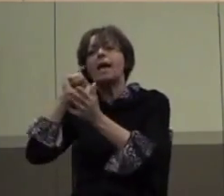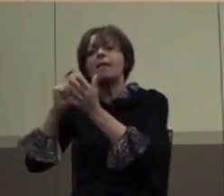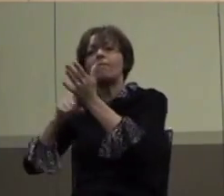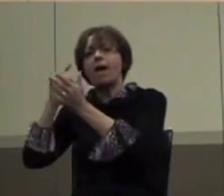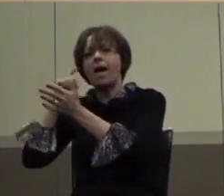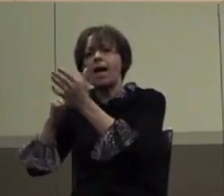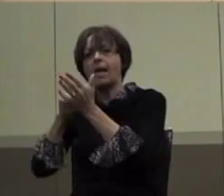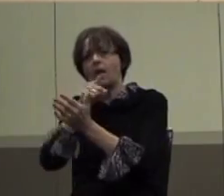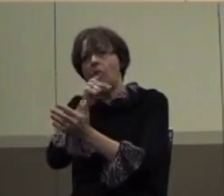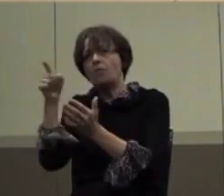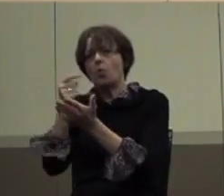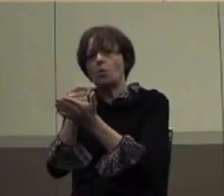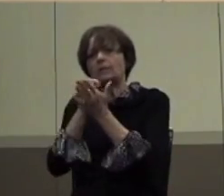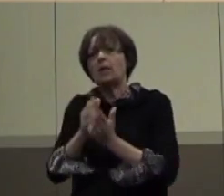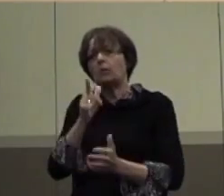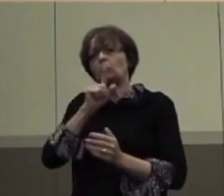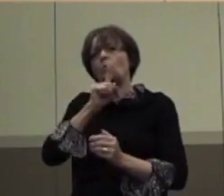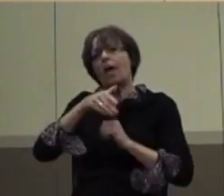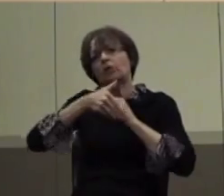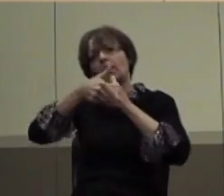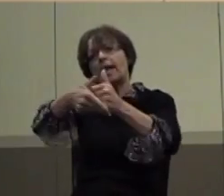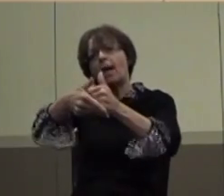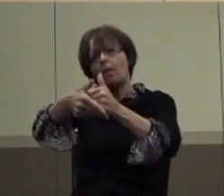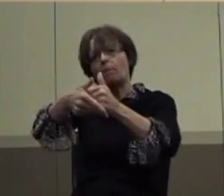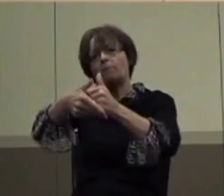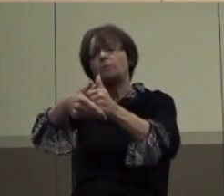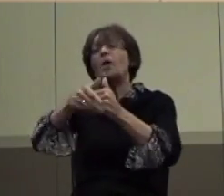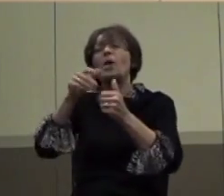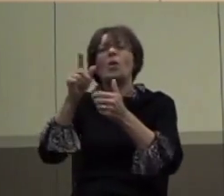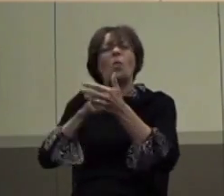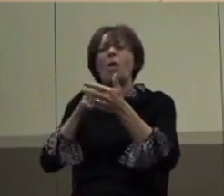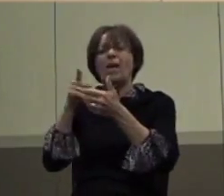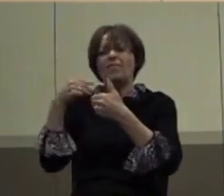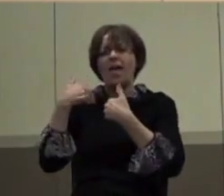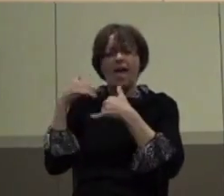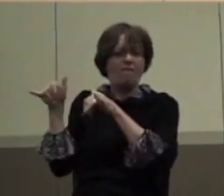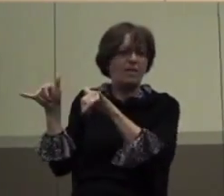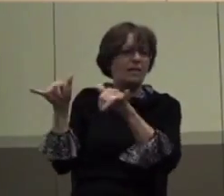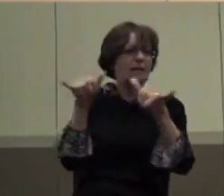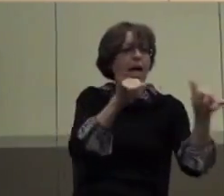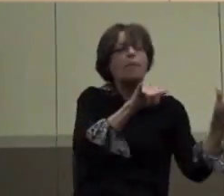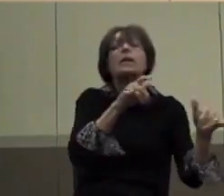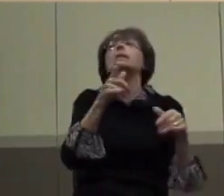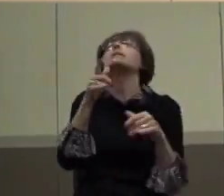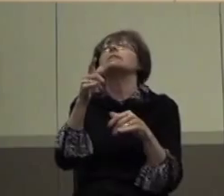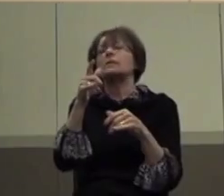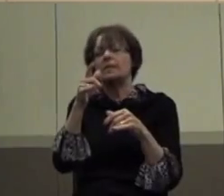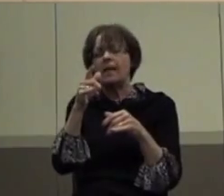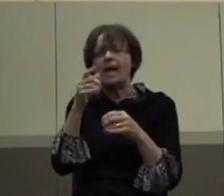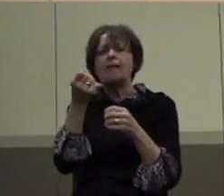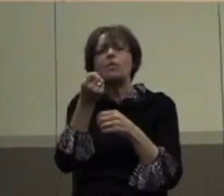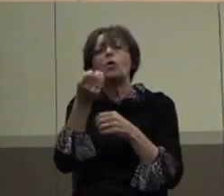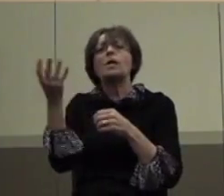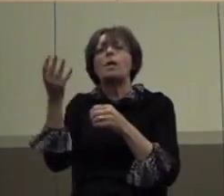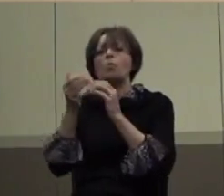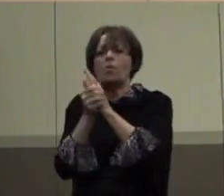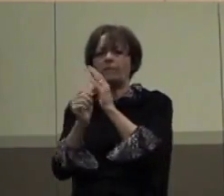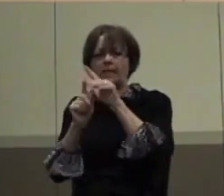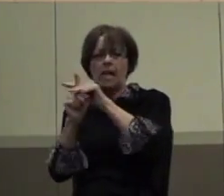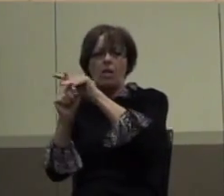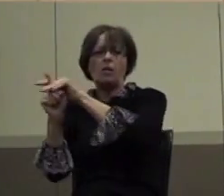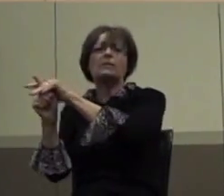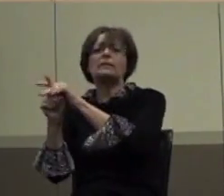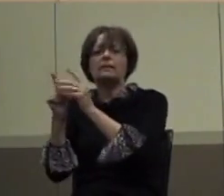these therapists that actually help share in common? And what he came across was there's a number of skills. And that a